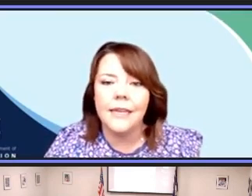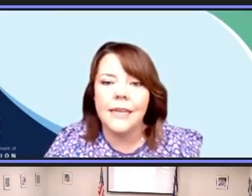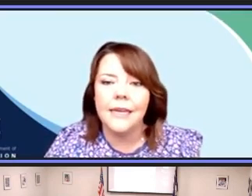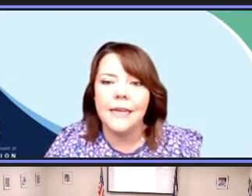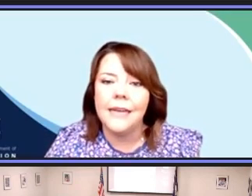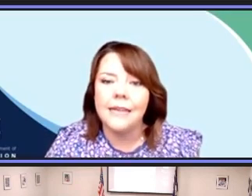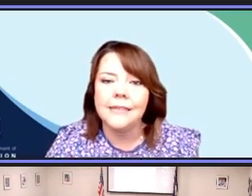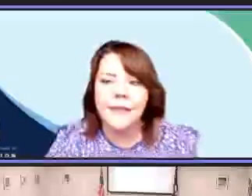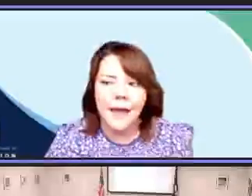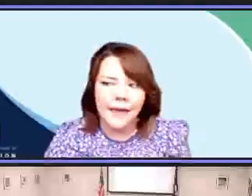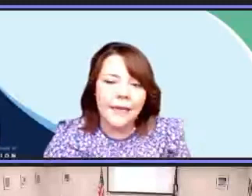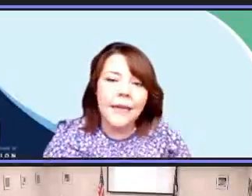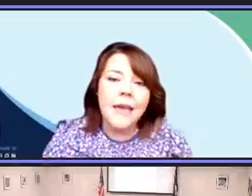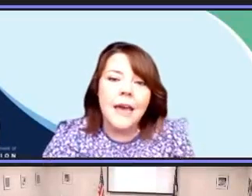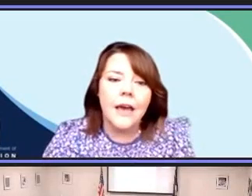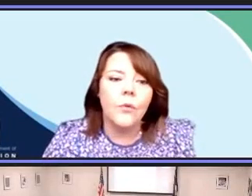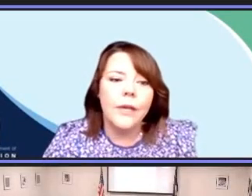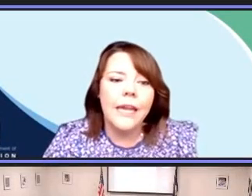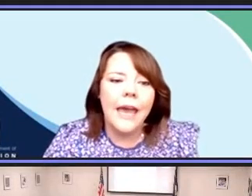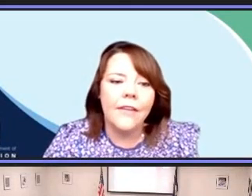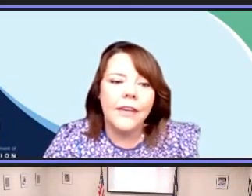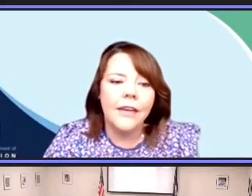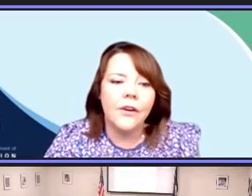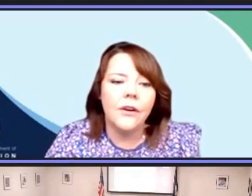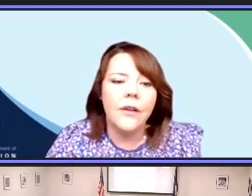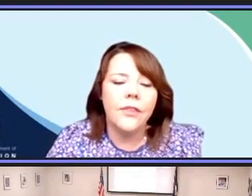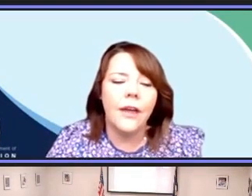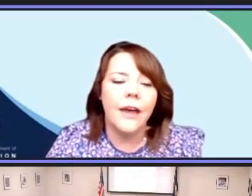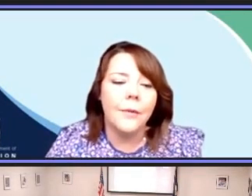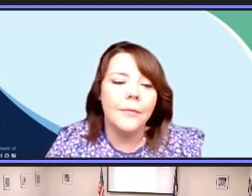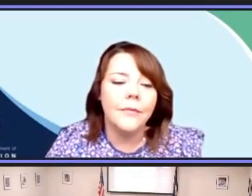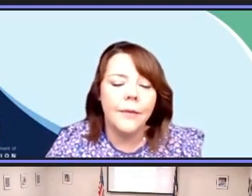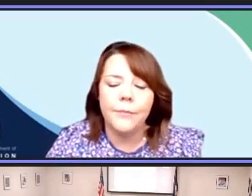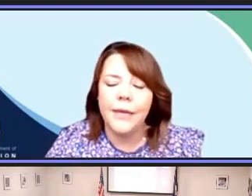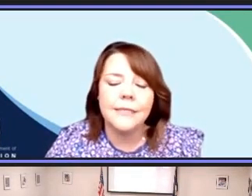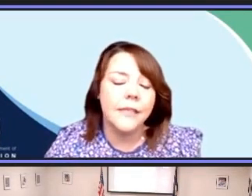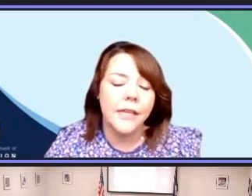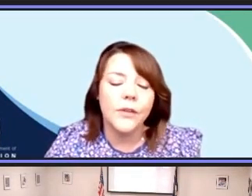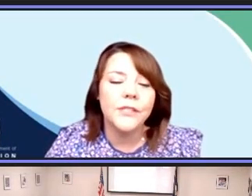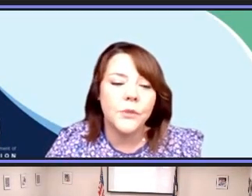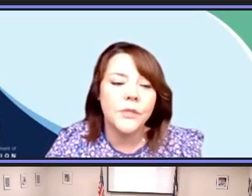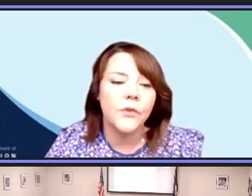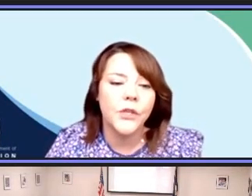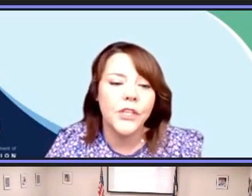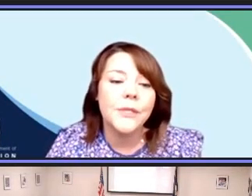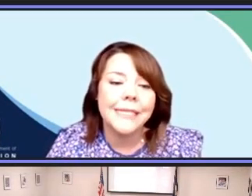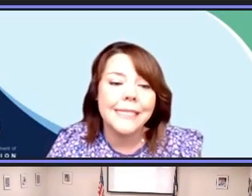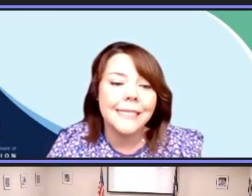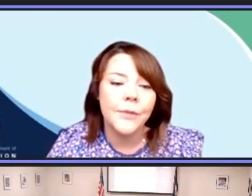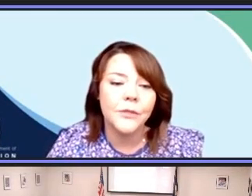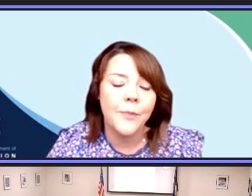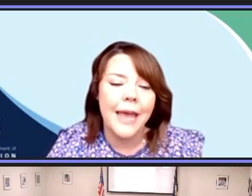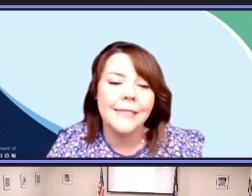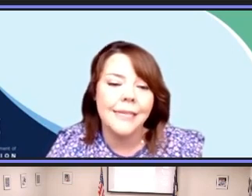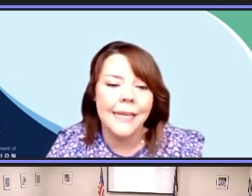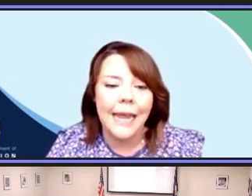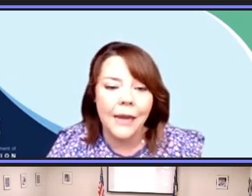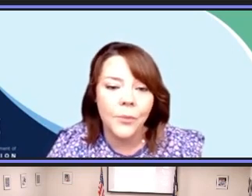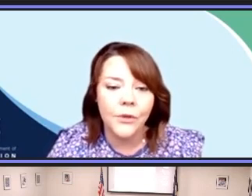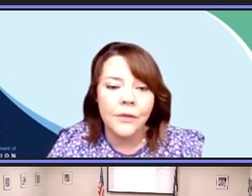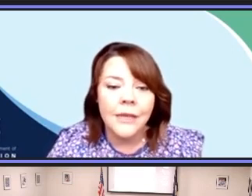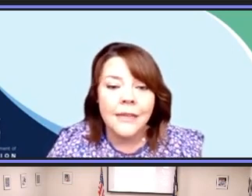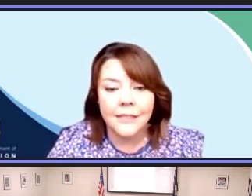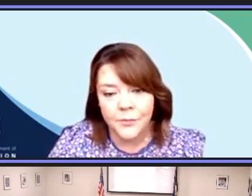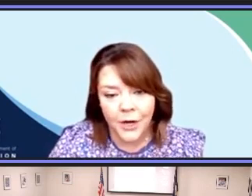On the next slide, we have here basically a resource for you. Since the bill's passing